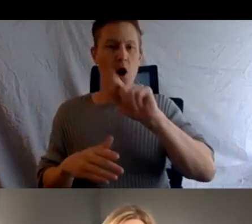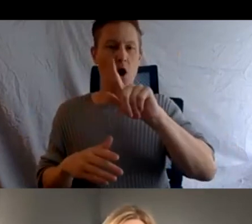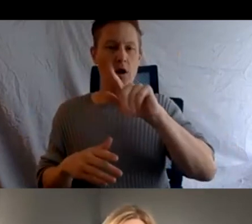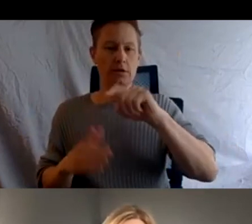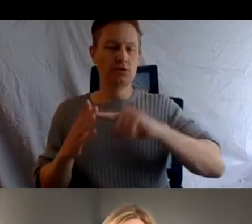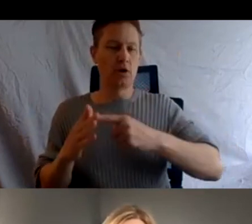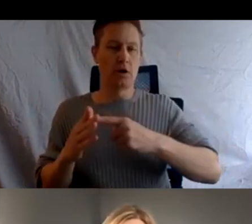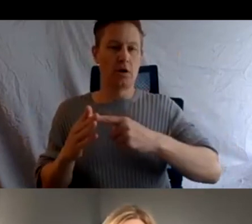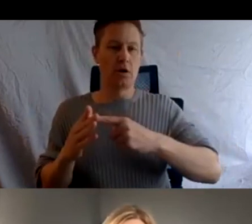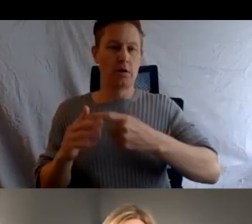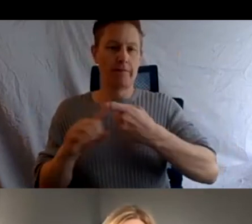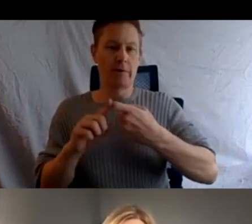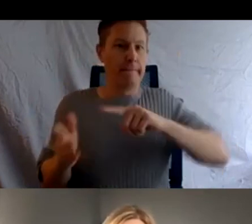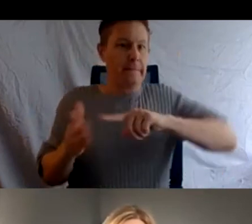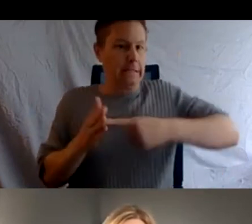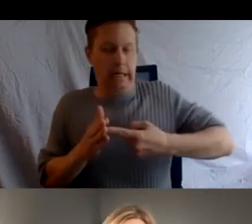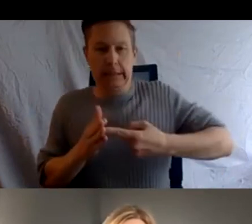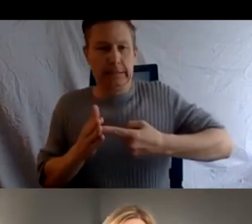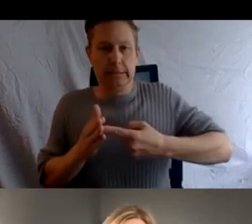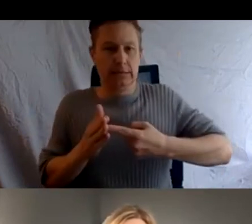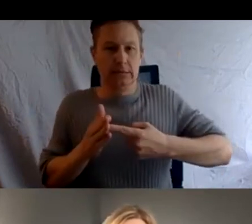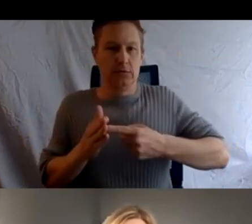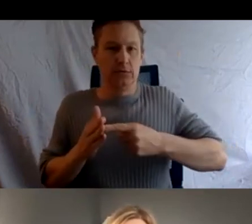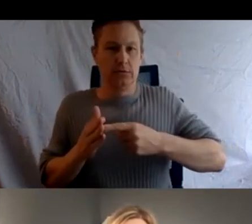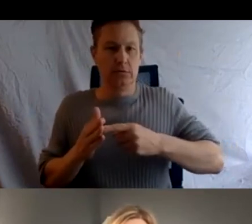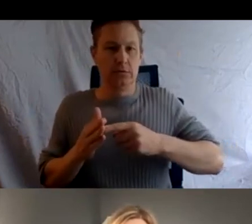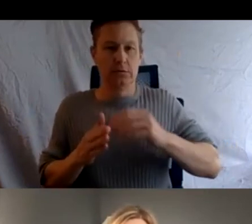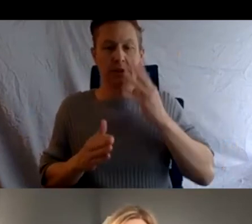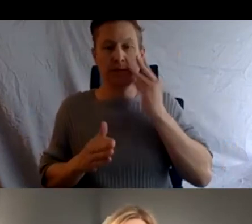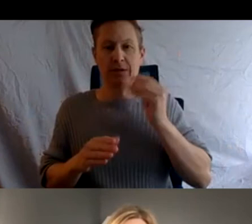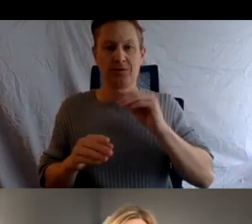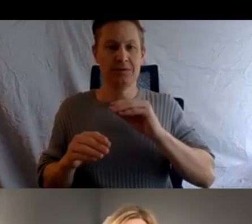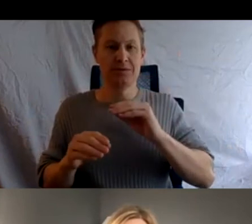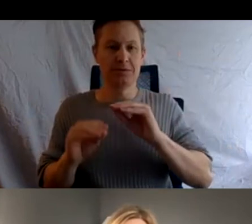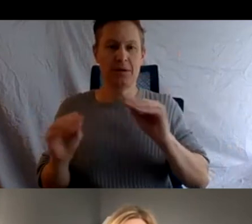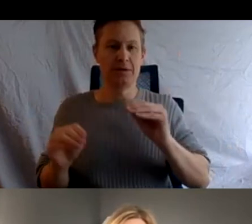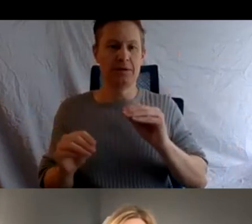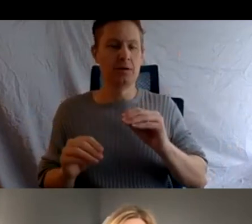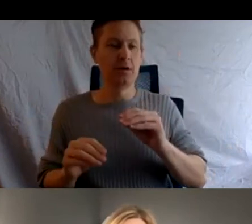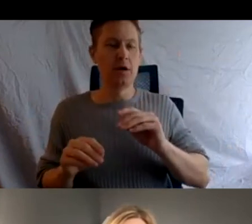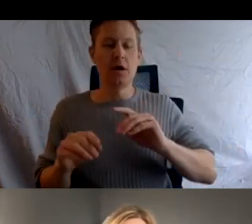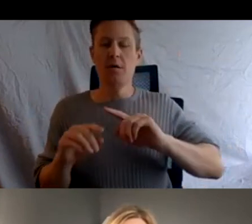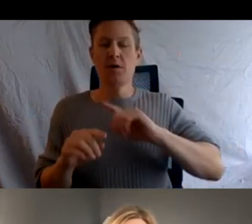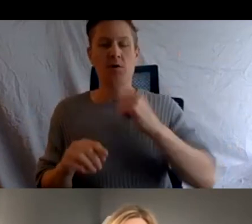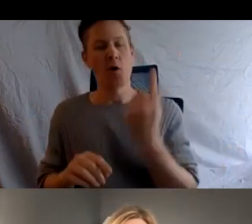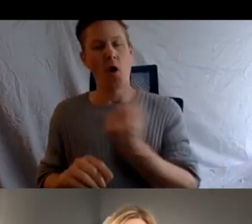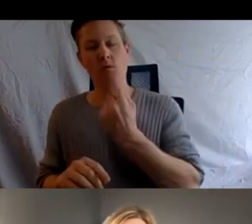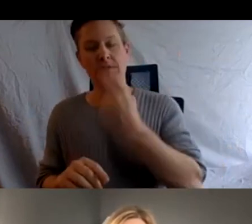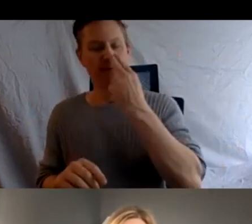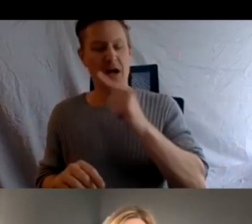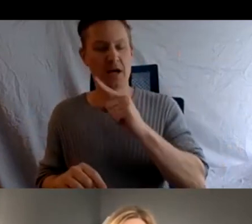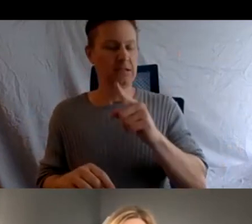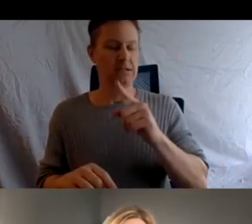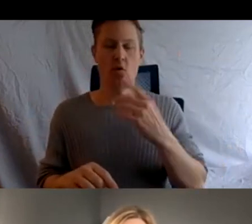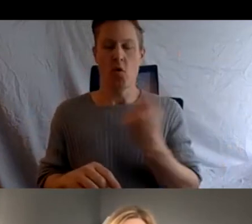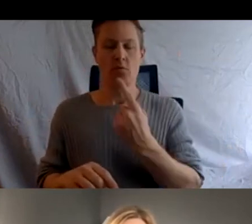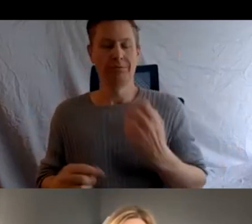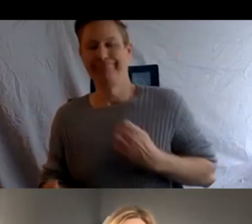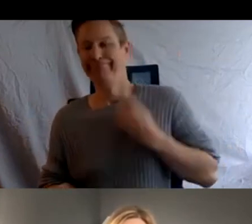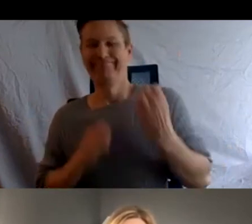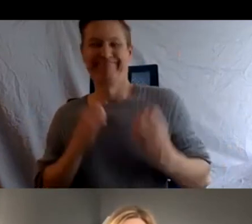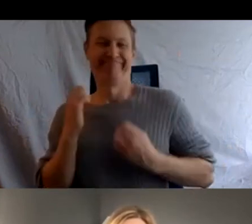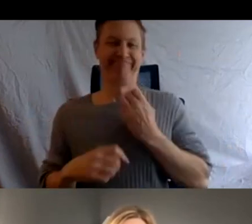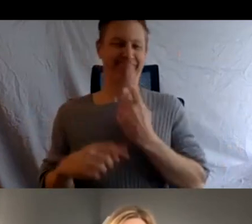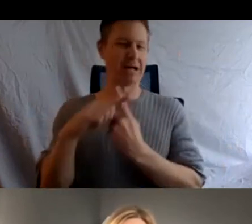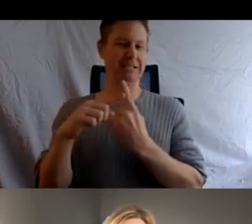it's sort of to me, it was always fun to work with Hartley, because he was always just so energetic and upbeat, and he